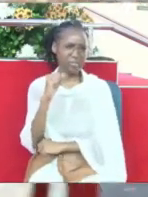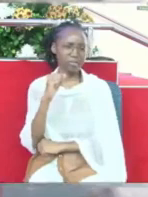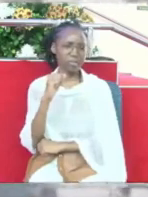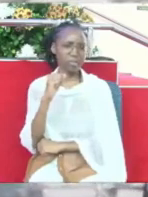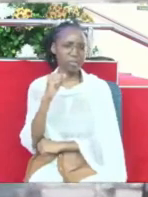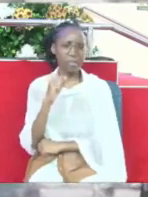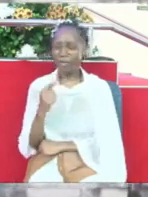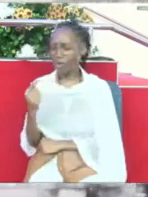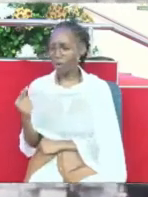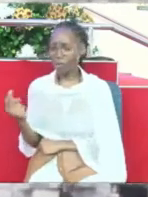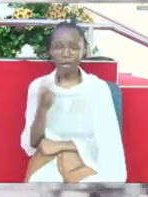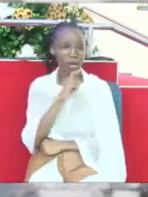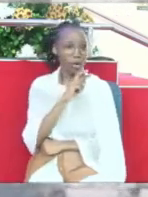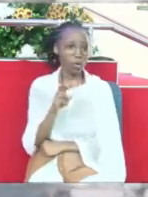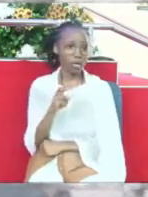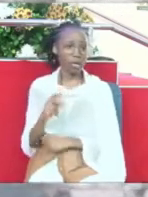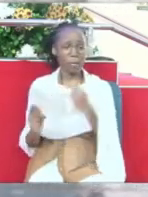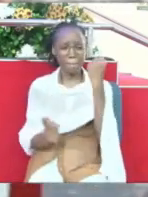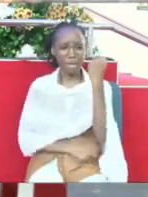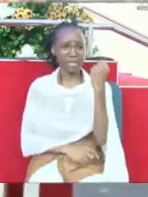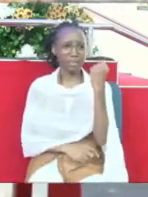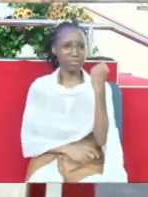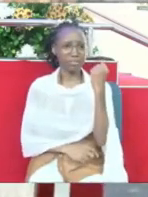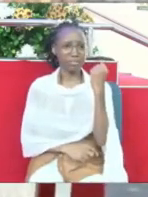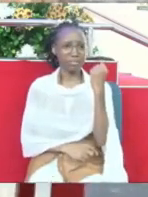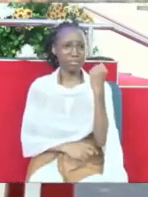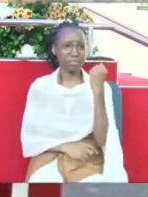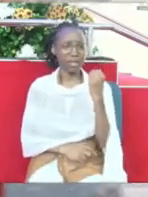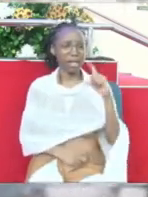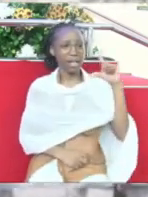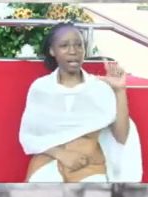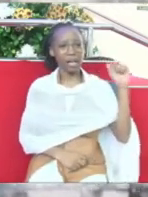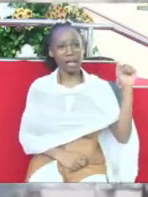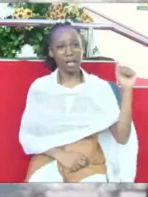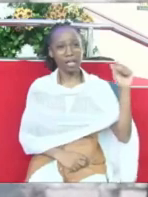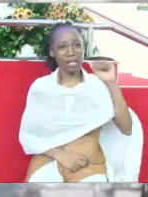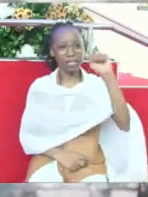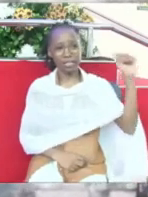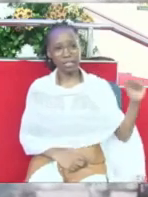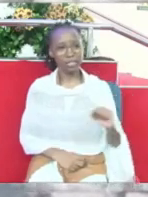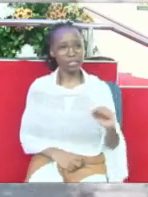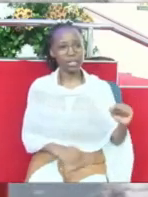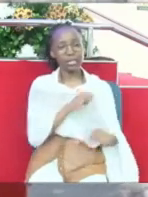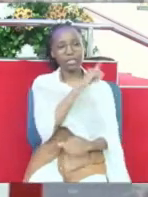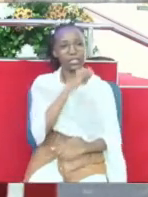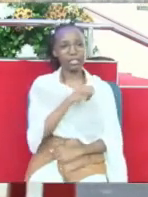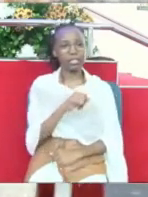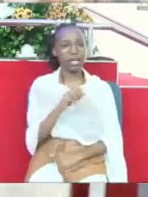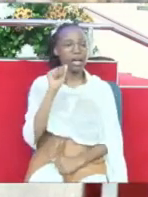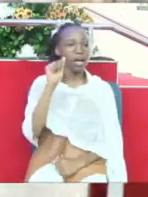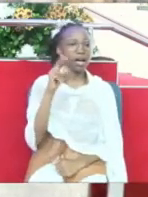was looking so bad, Lazarus. Na hata yule ambaye alikuwa anaonekana ni mbaya sana Lazaro. He has been in the grave for 4 days.